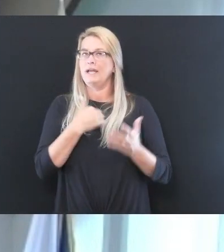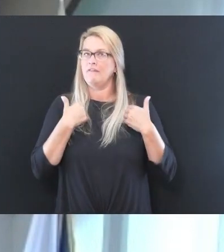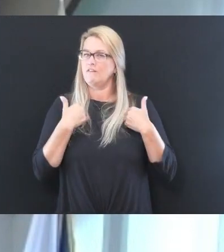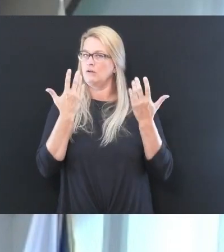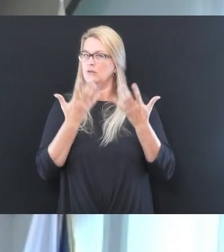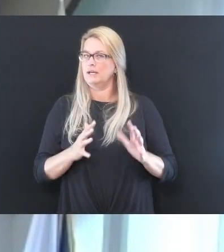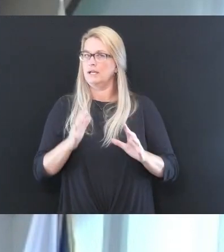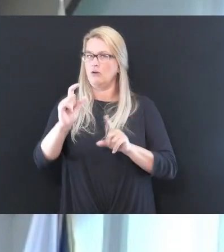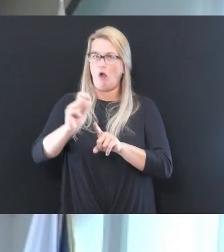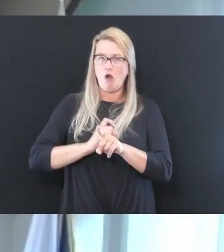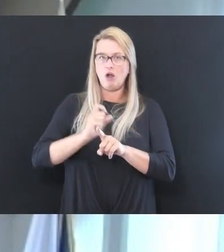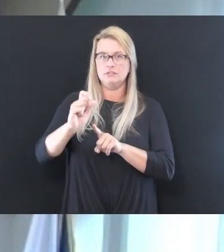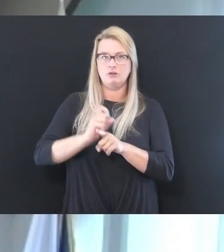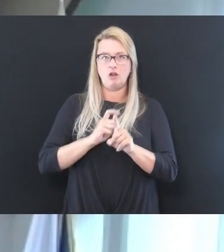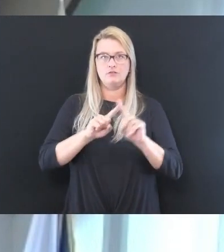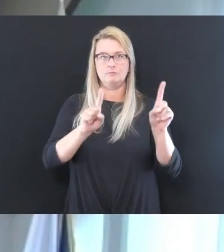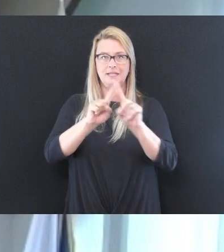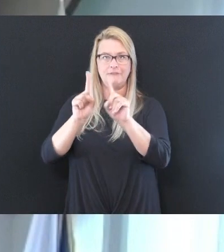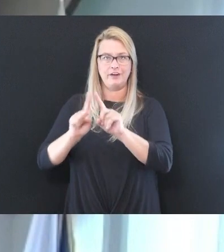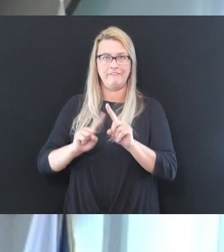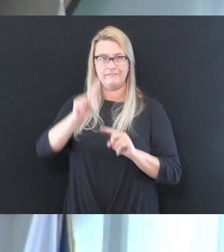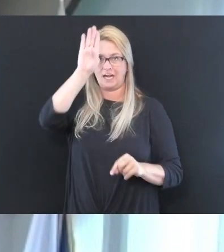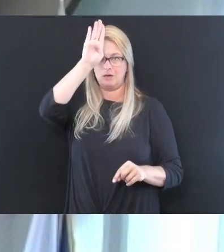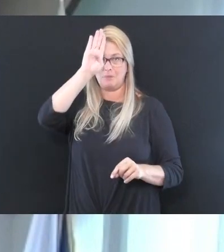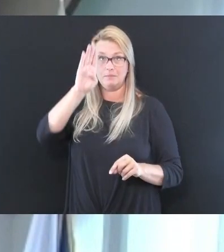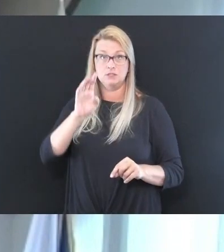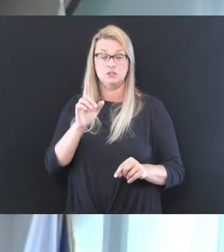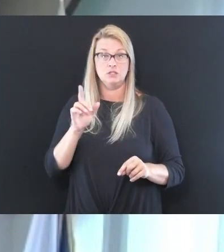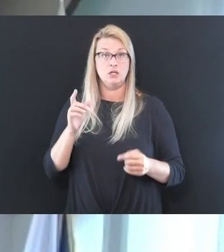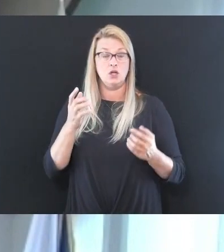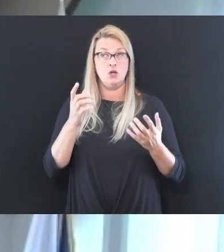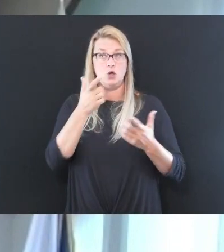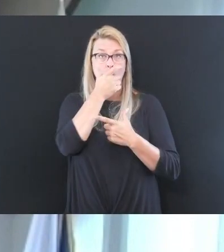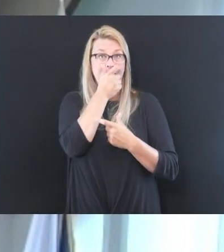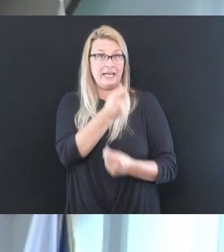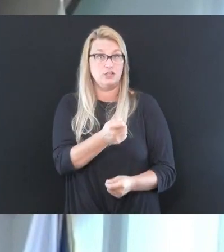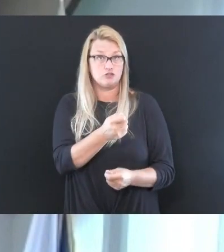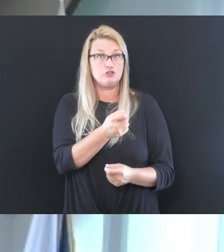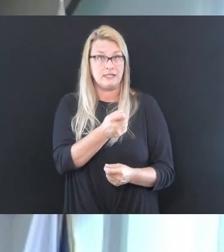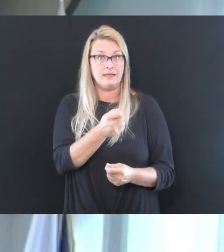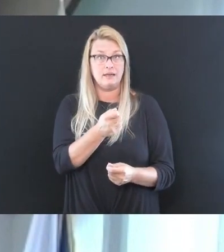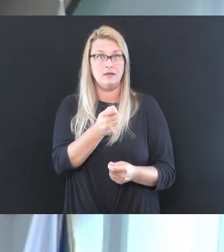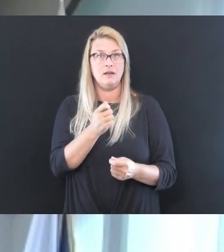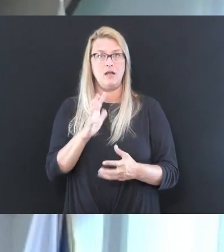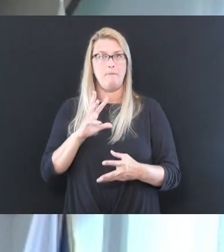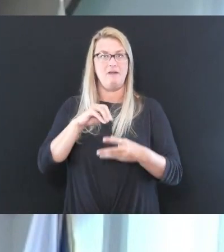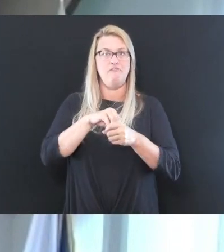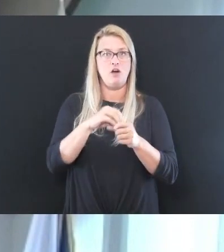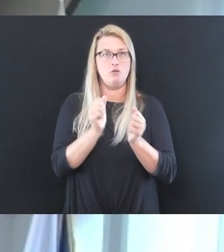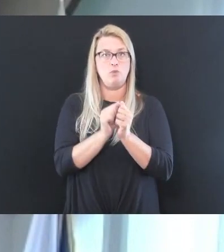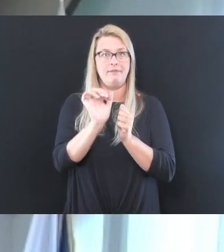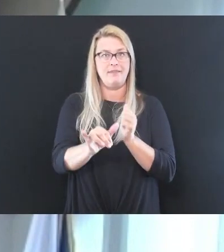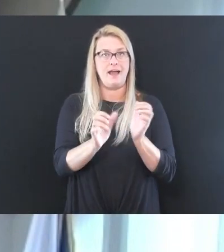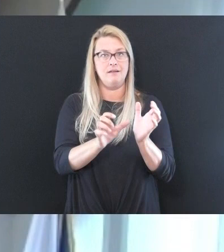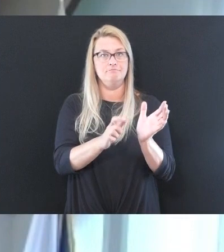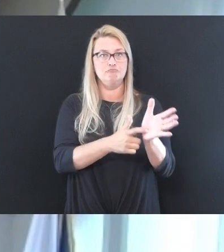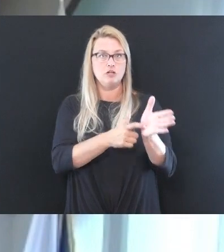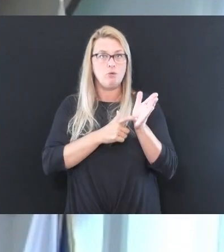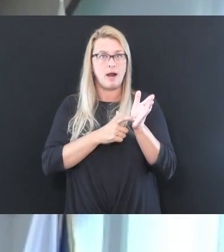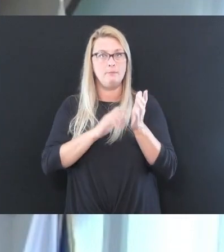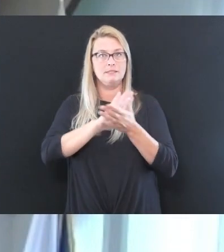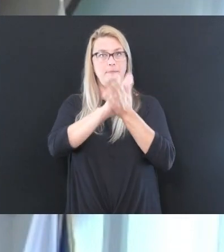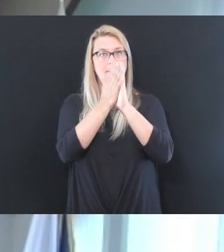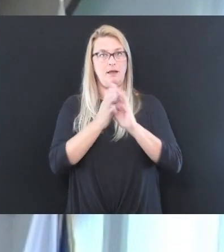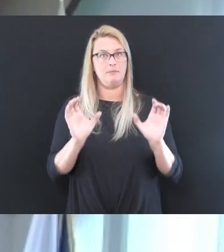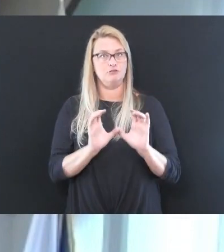from fire departments throughout the state who are interested in meeting these requirements and becoming licensed and making